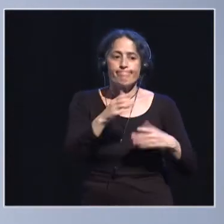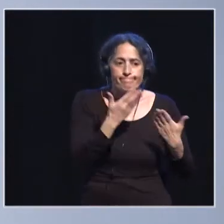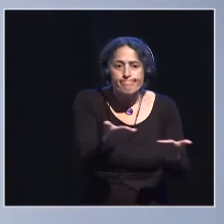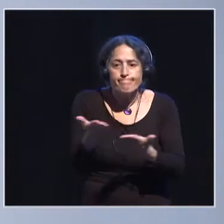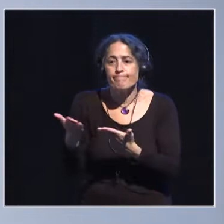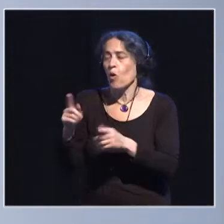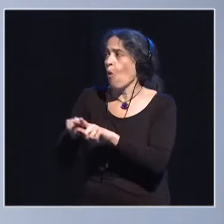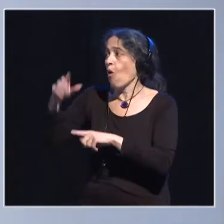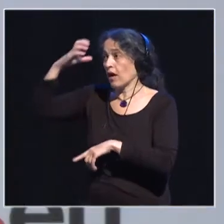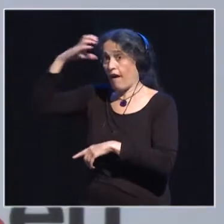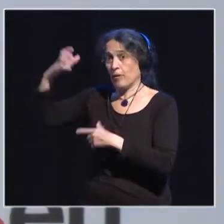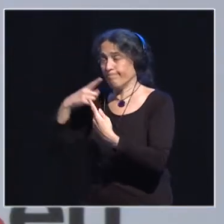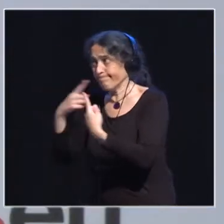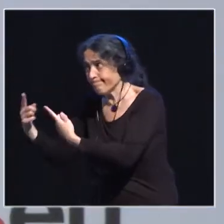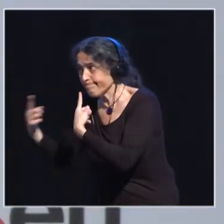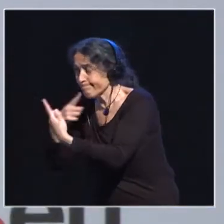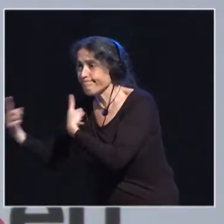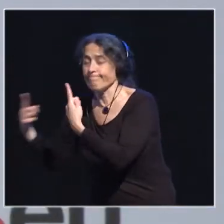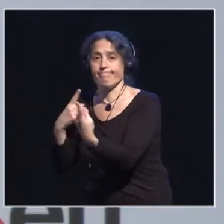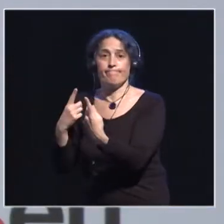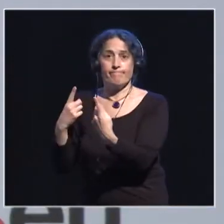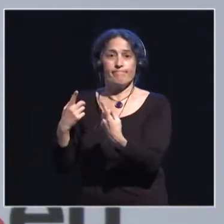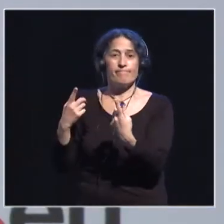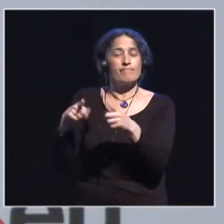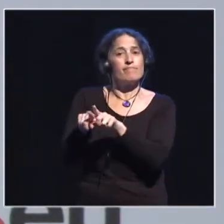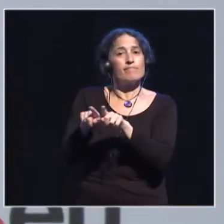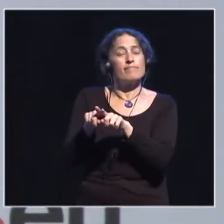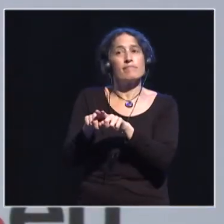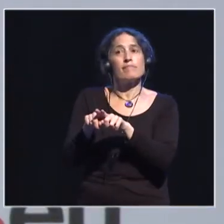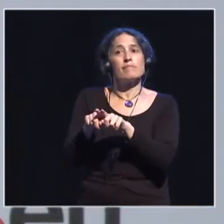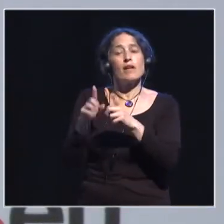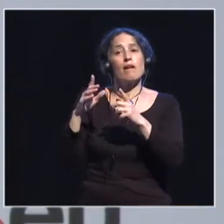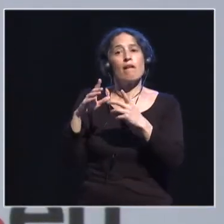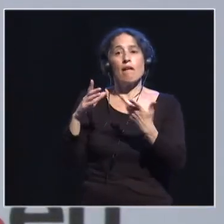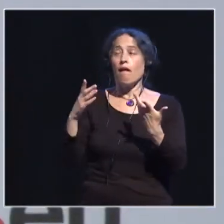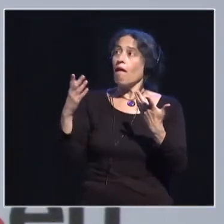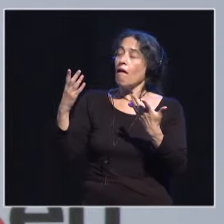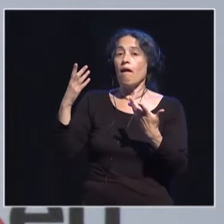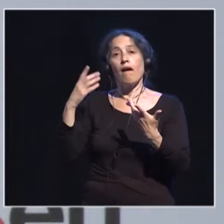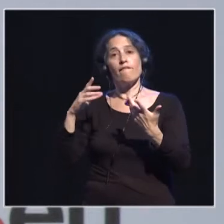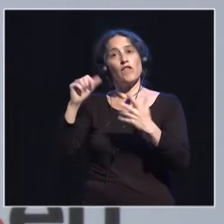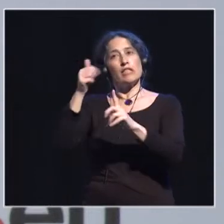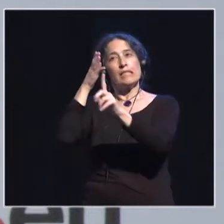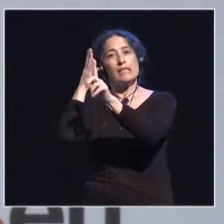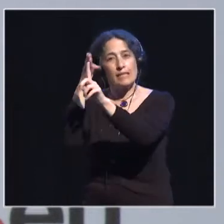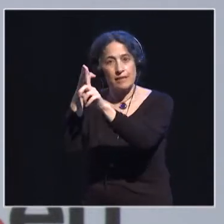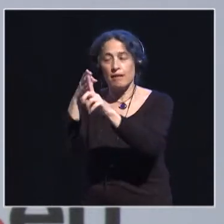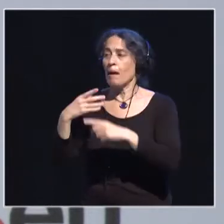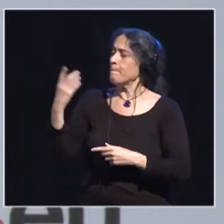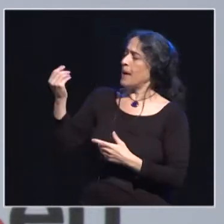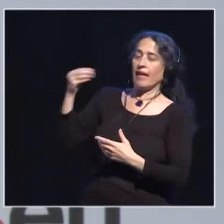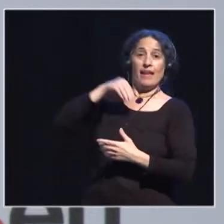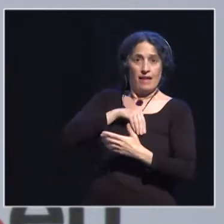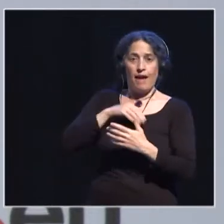lives? That's the way we start. We don't start with, where did we get the revenues? We start with this. Did you start